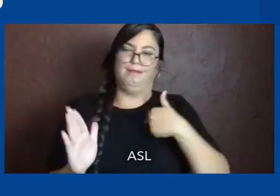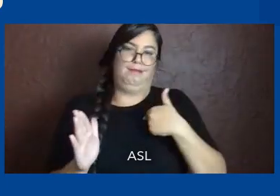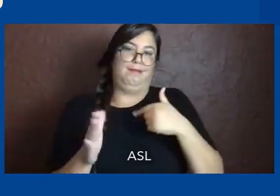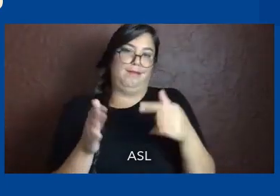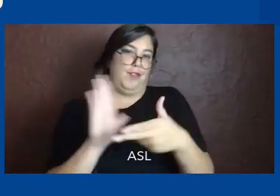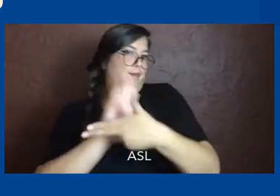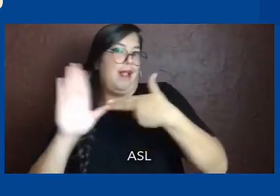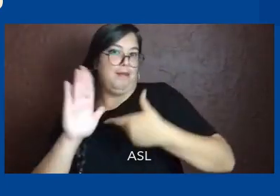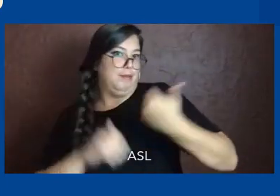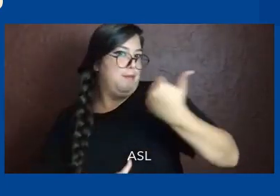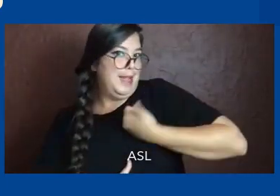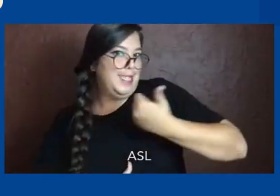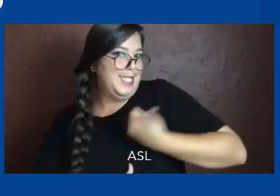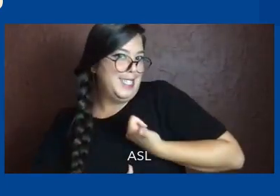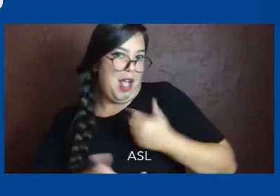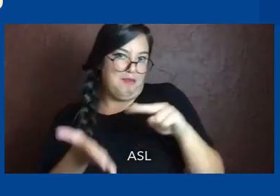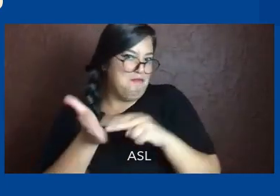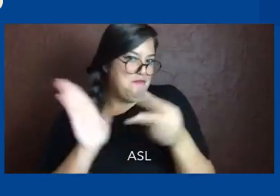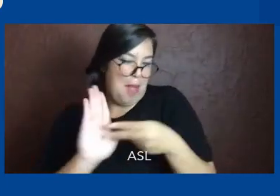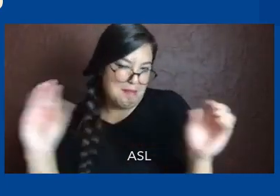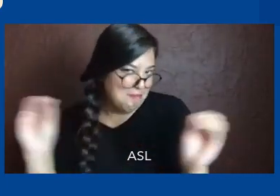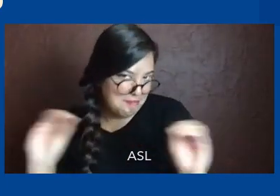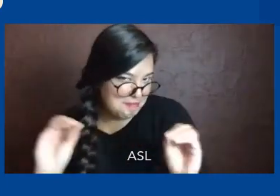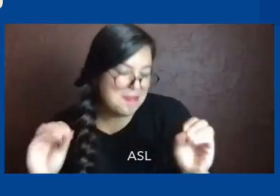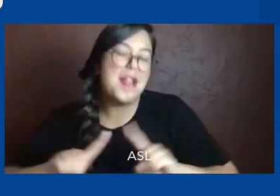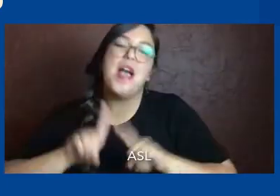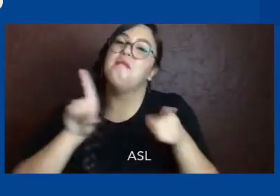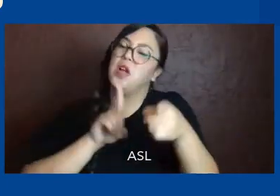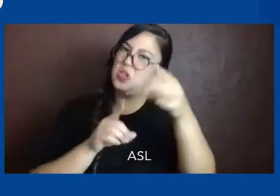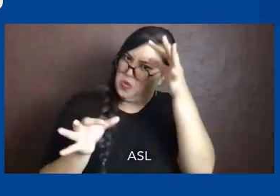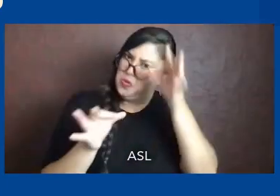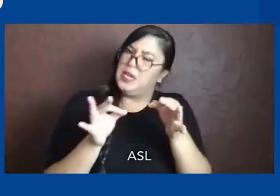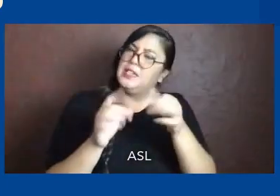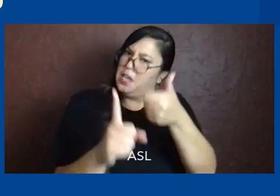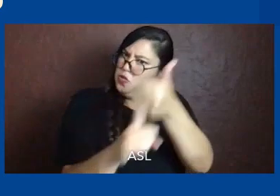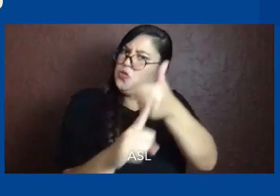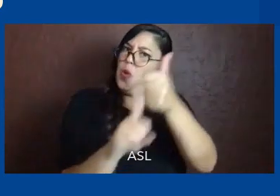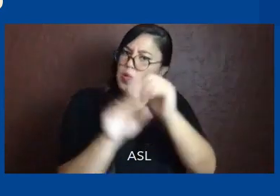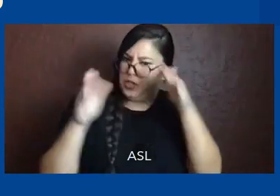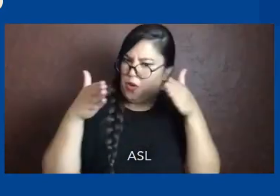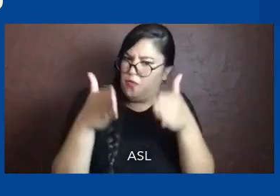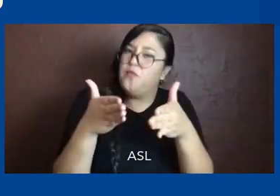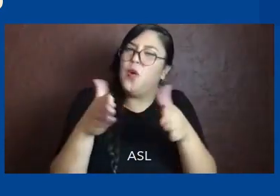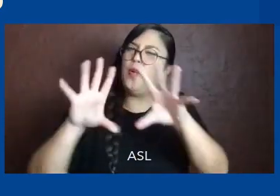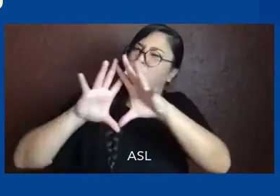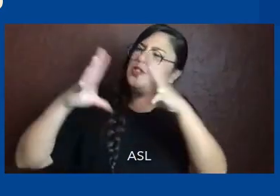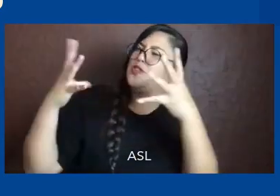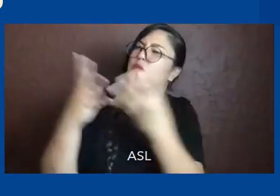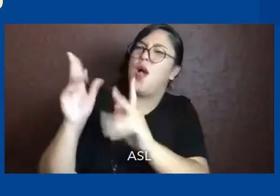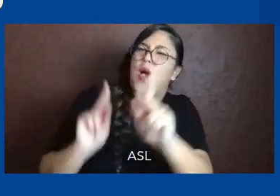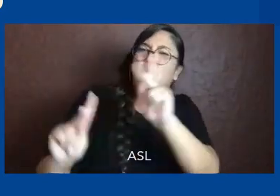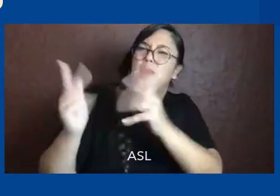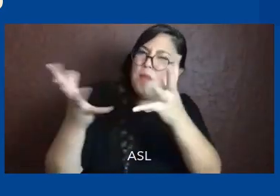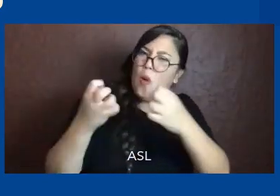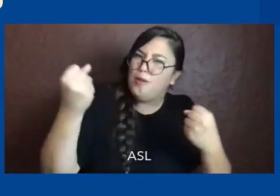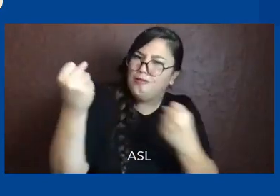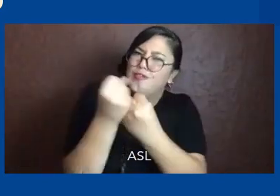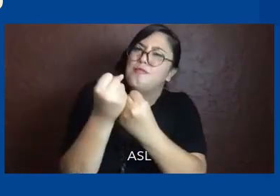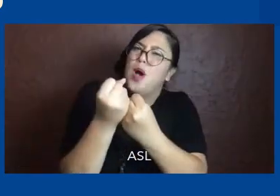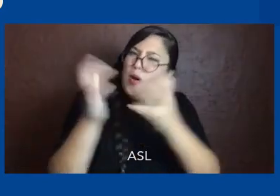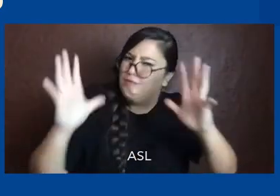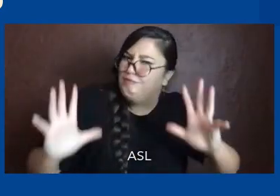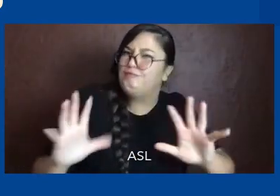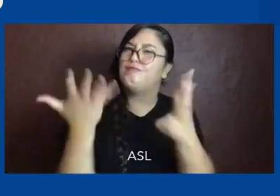But once you decide to do just one thing, the world is happy to encourage you along that path. And I always feel